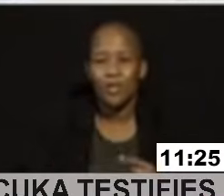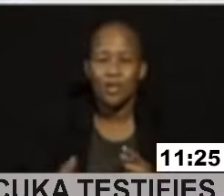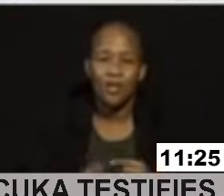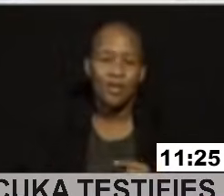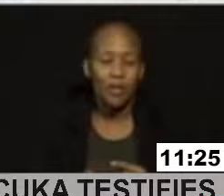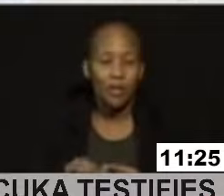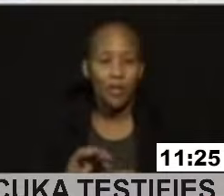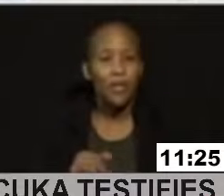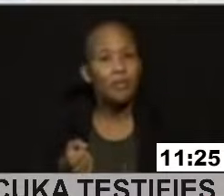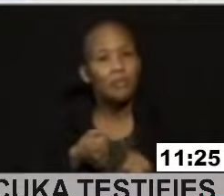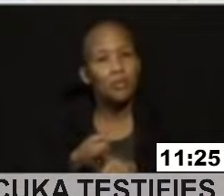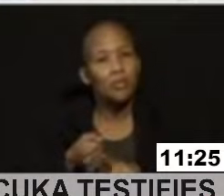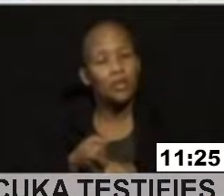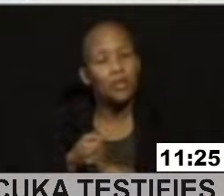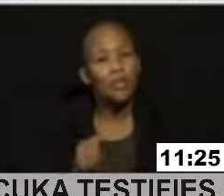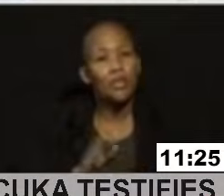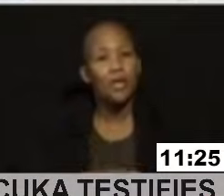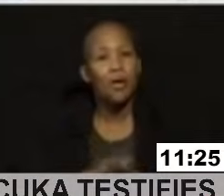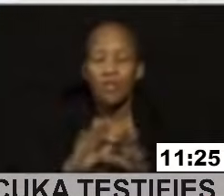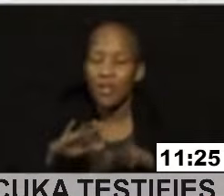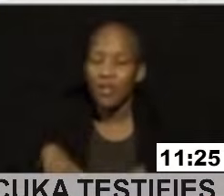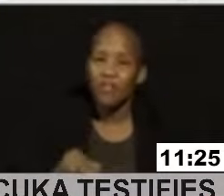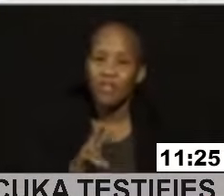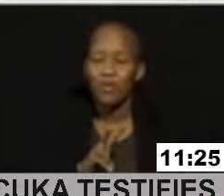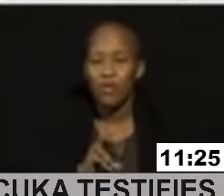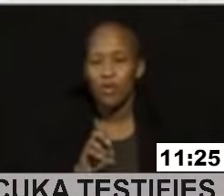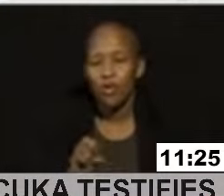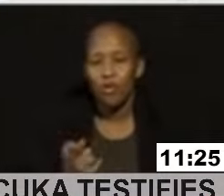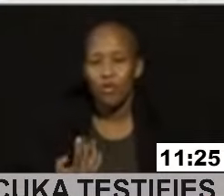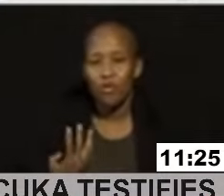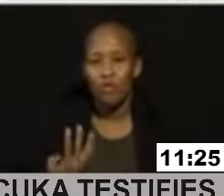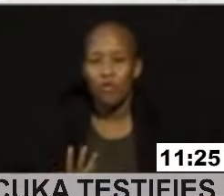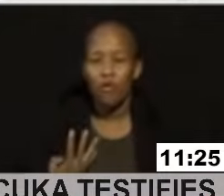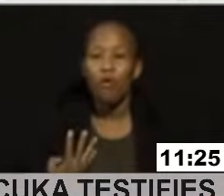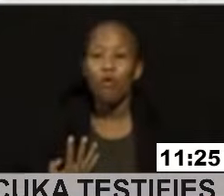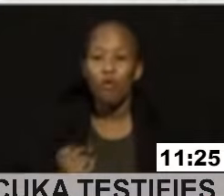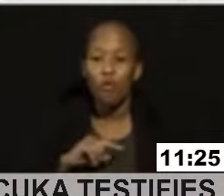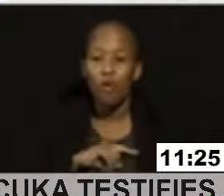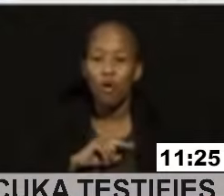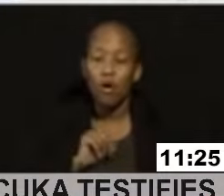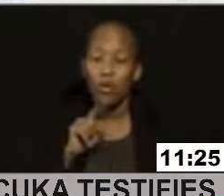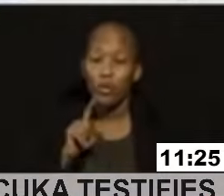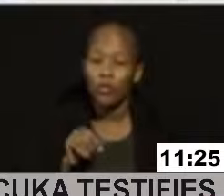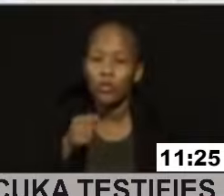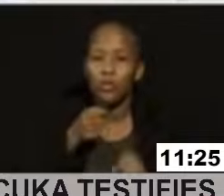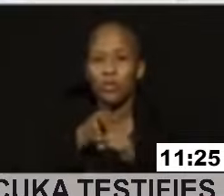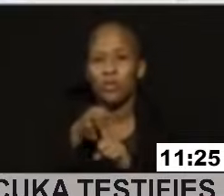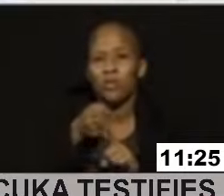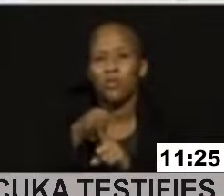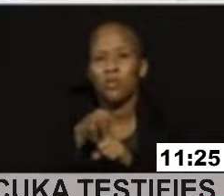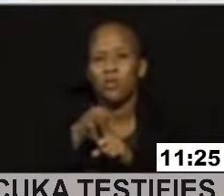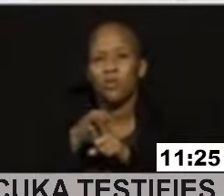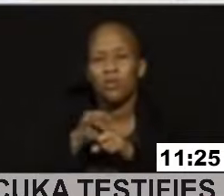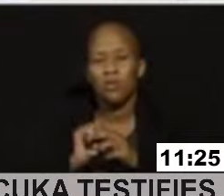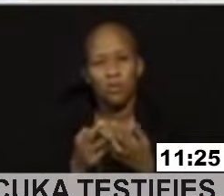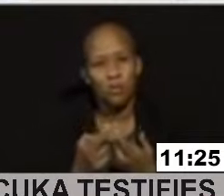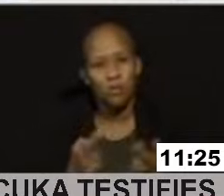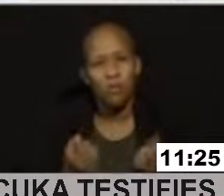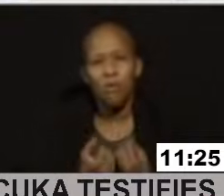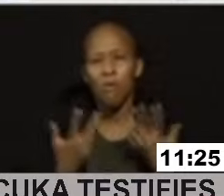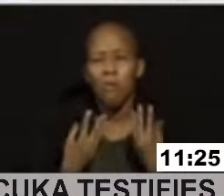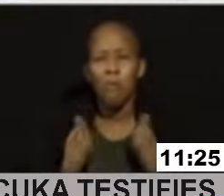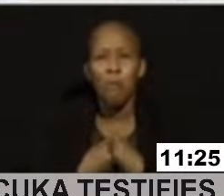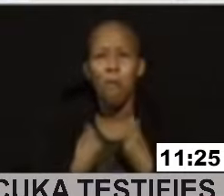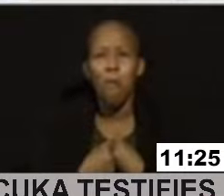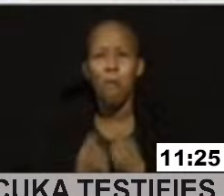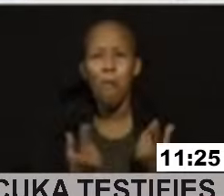in 2004? I understand it might have gotten a bit better because you fought for resources and you did a whole lot of things, but was there ever